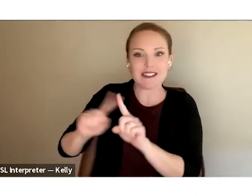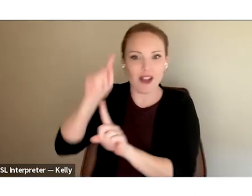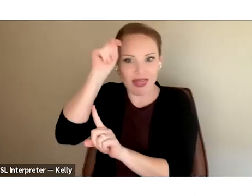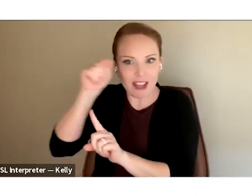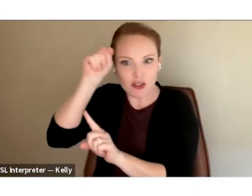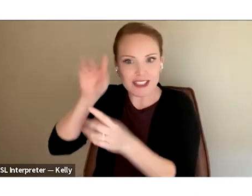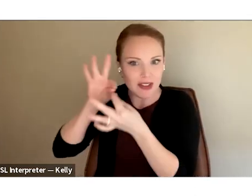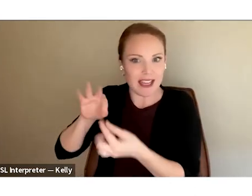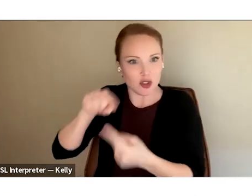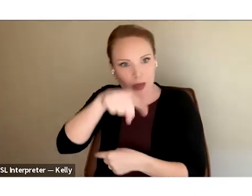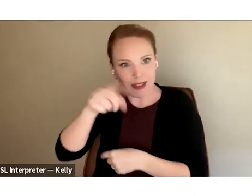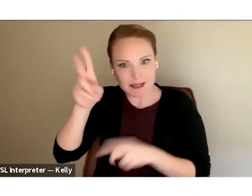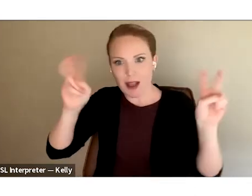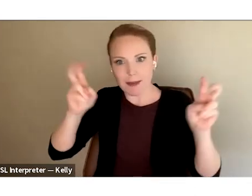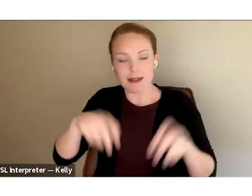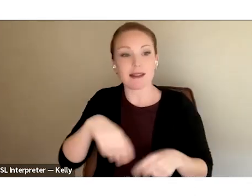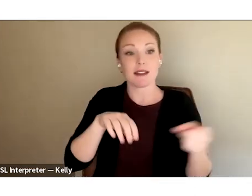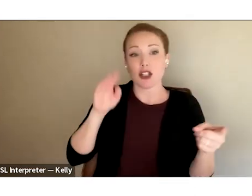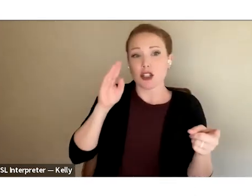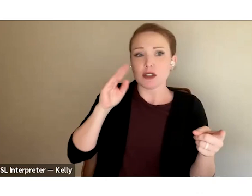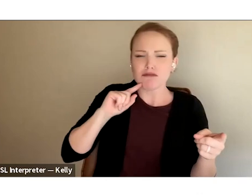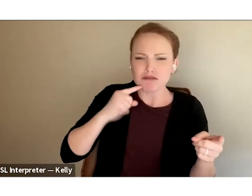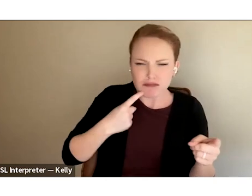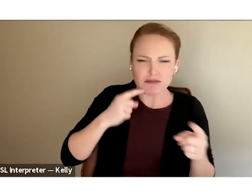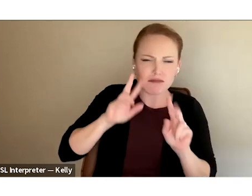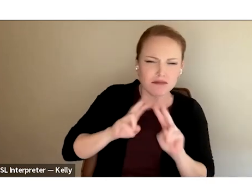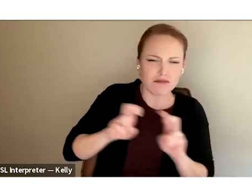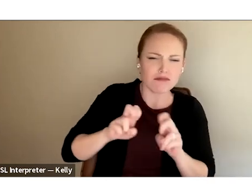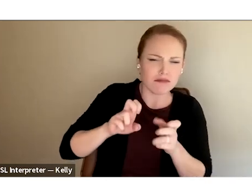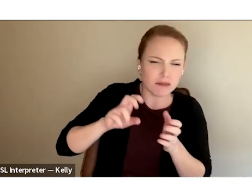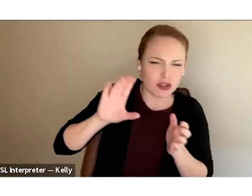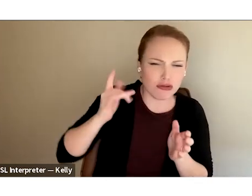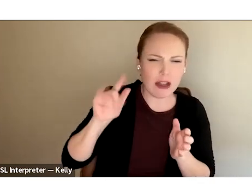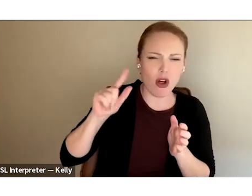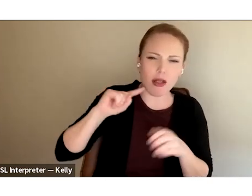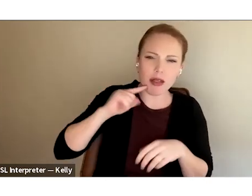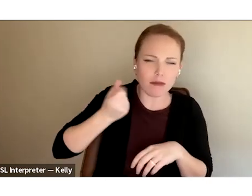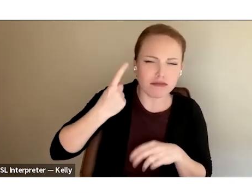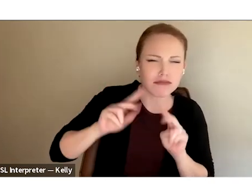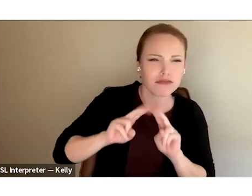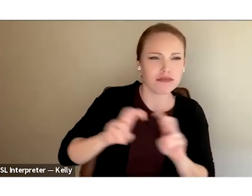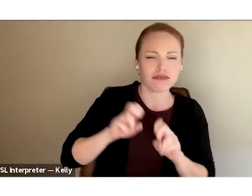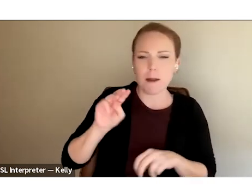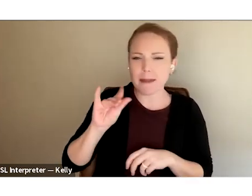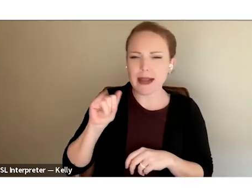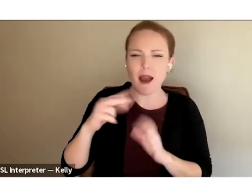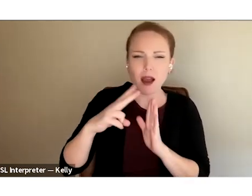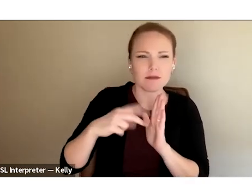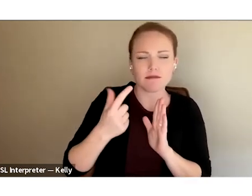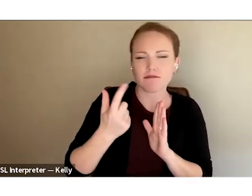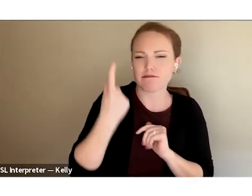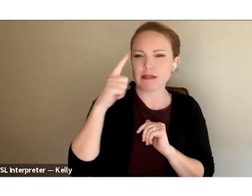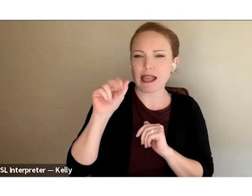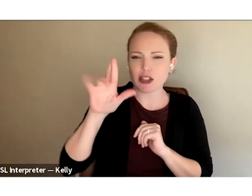literacy. This is a very, I don't want to say common, but